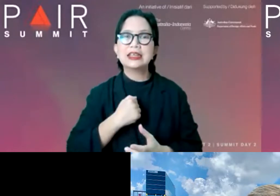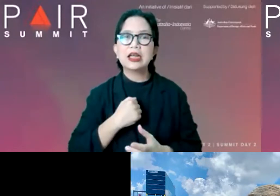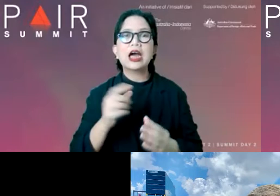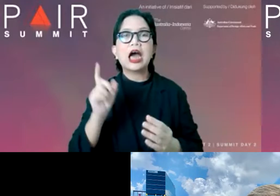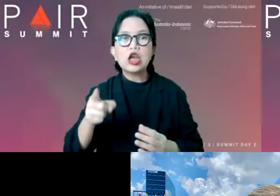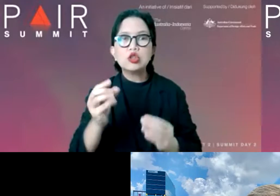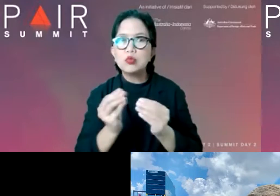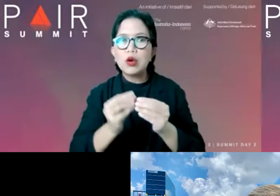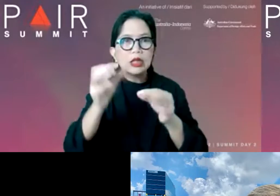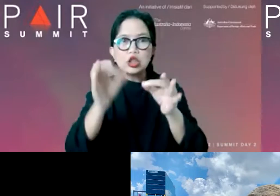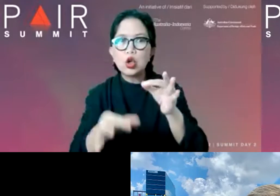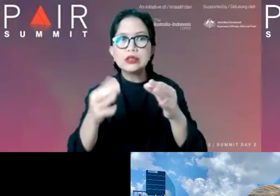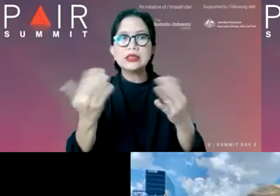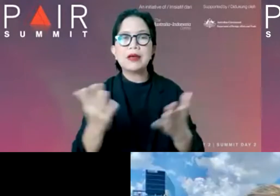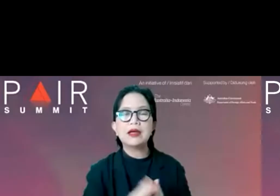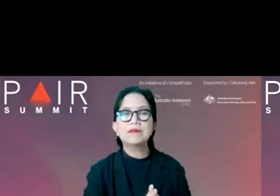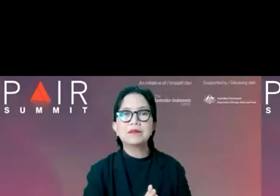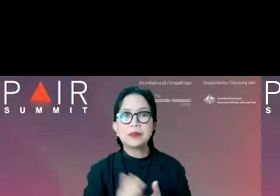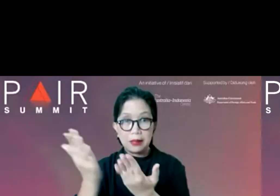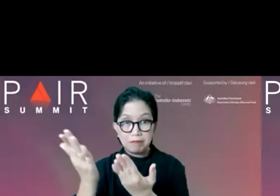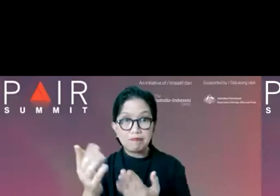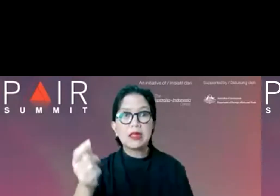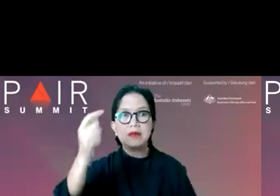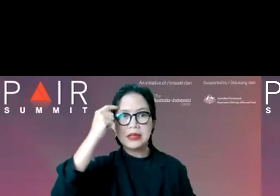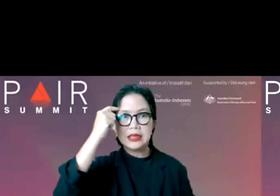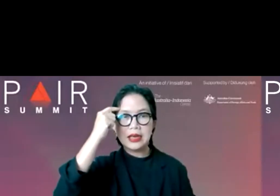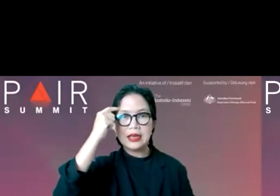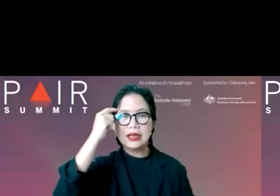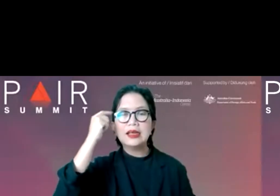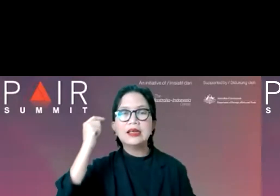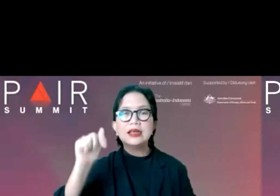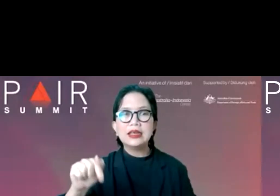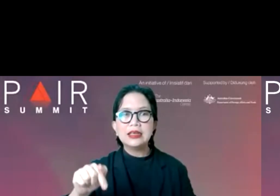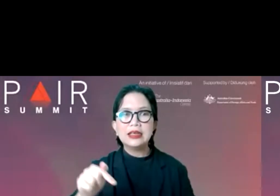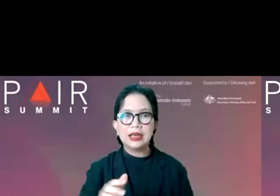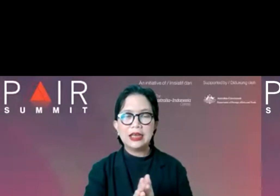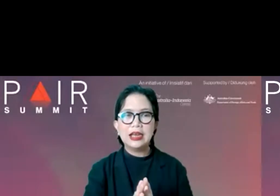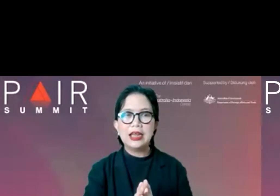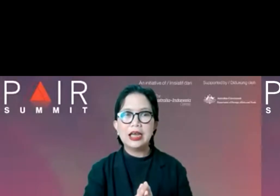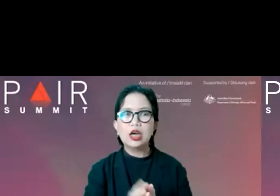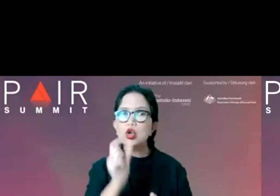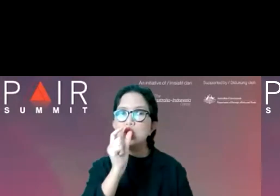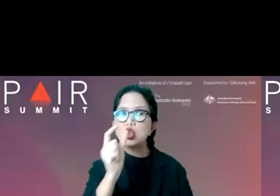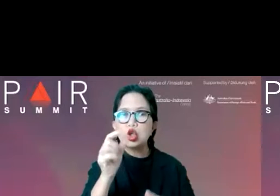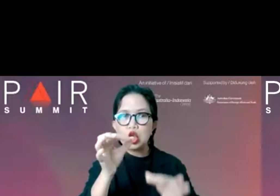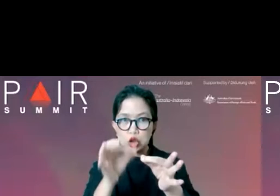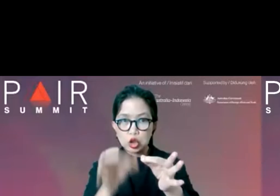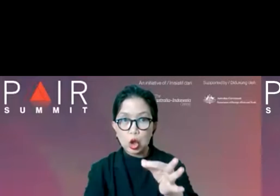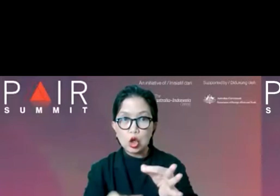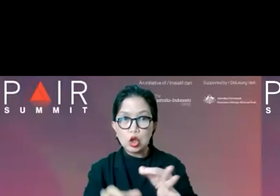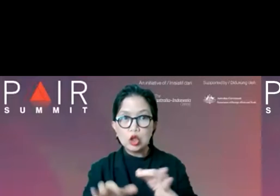feel that this is just a temporary workaround, but in a way also showed and kind of pushed